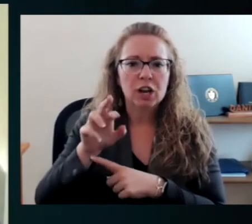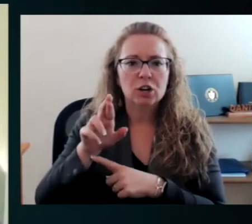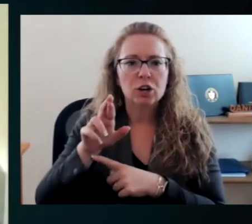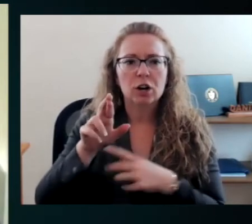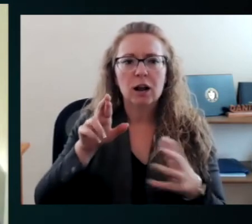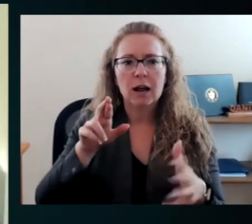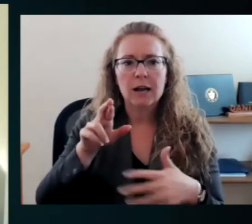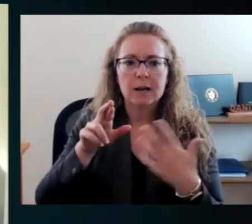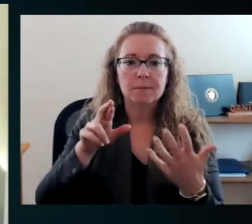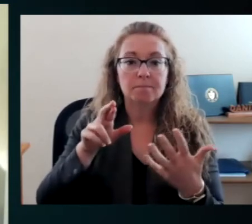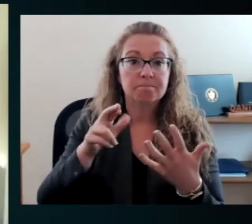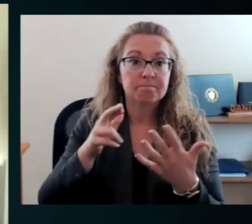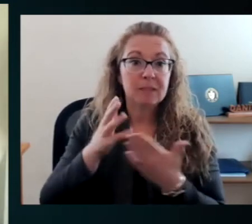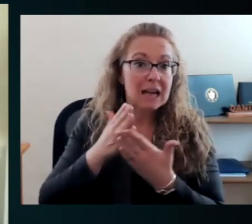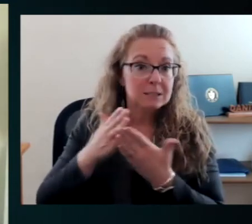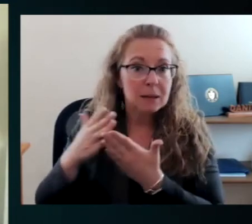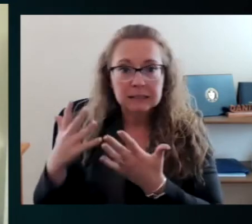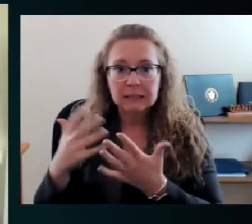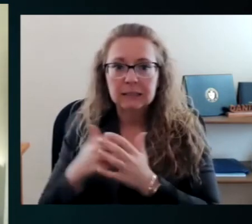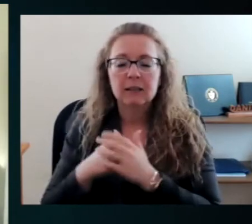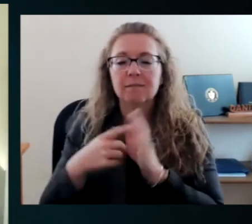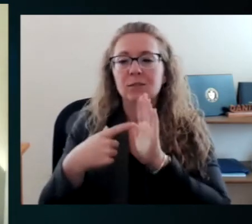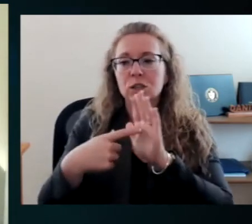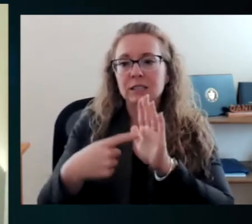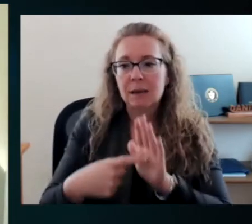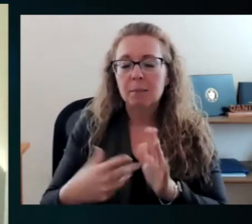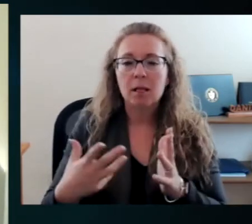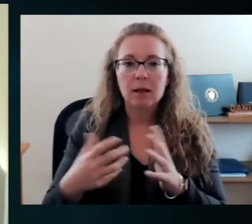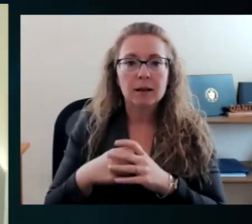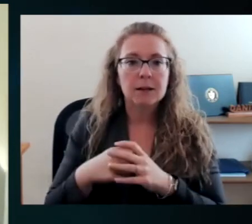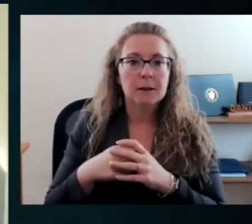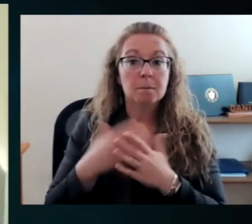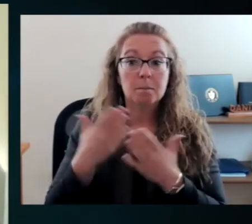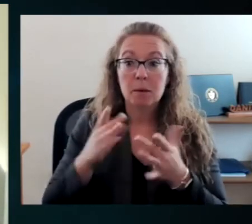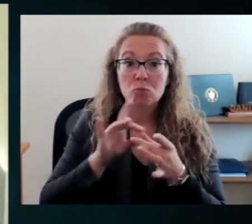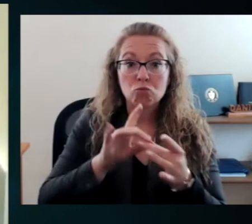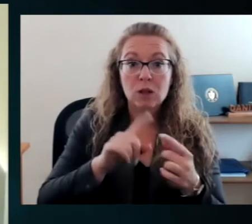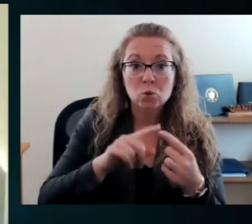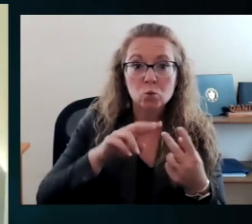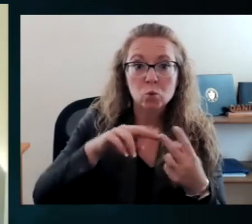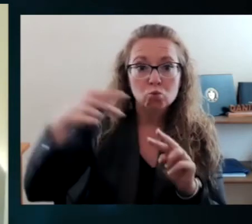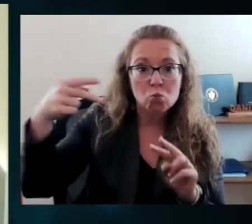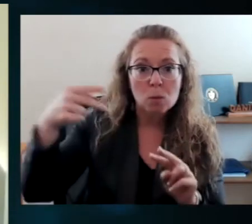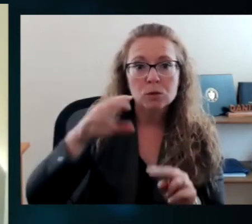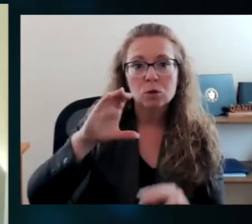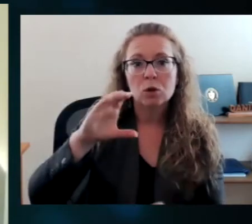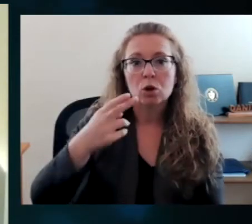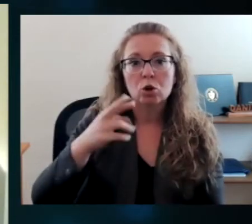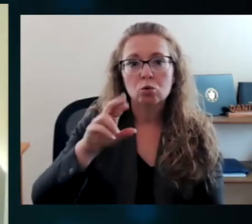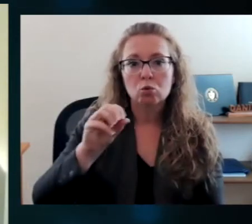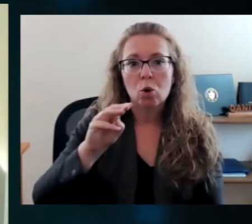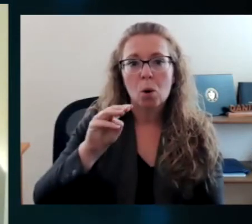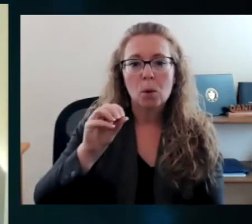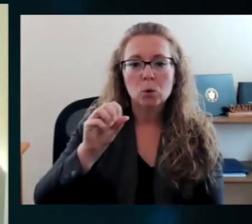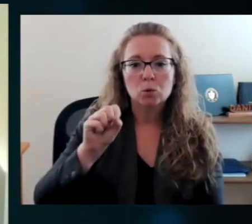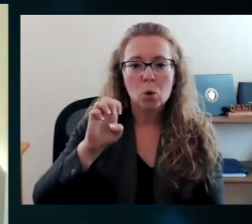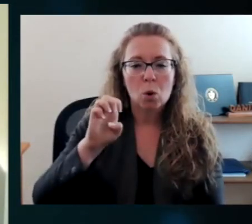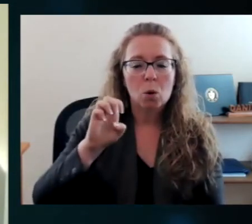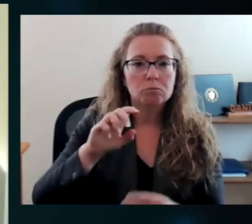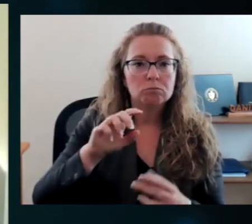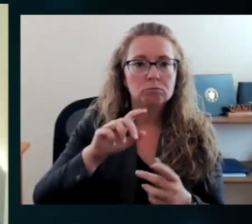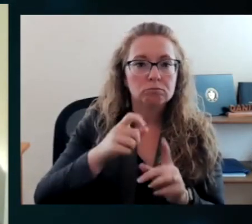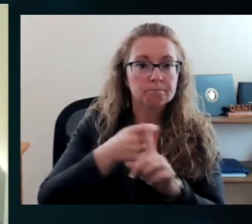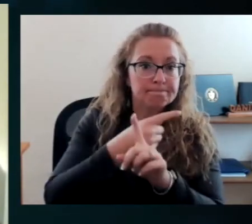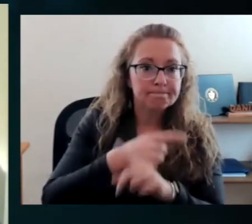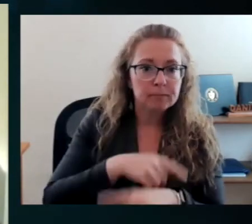aspects, let's say. So for example, it can be related to chromosomic ambiguities. It can be related